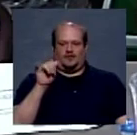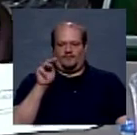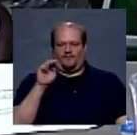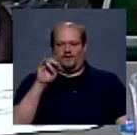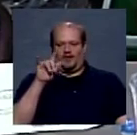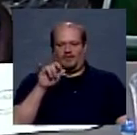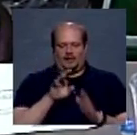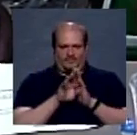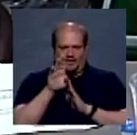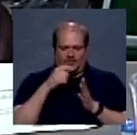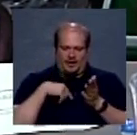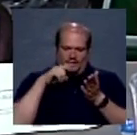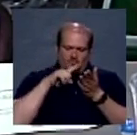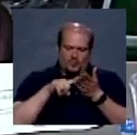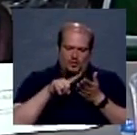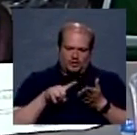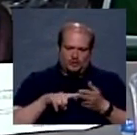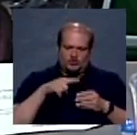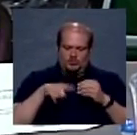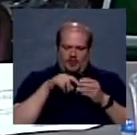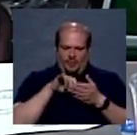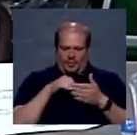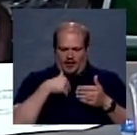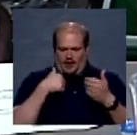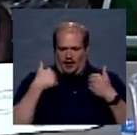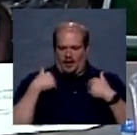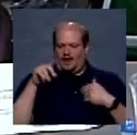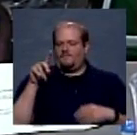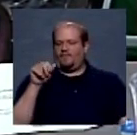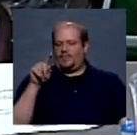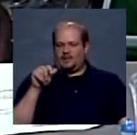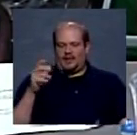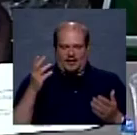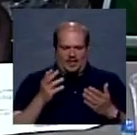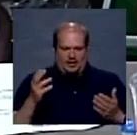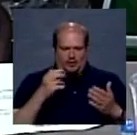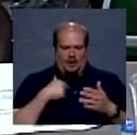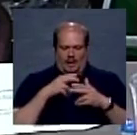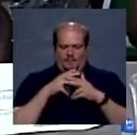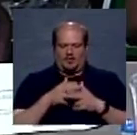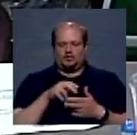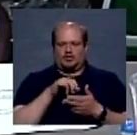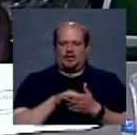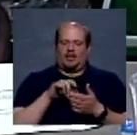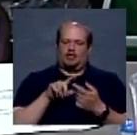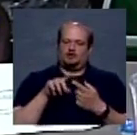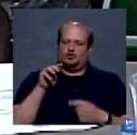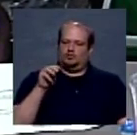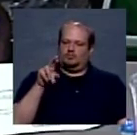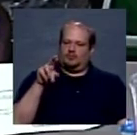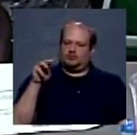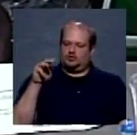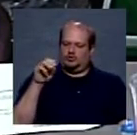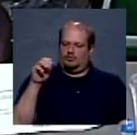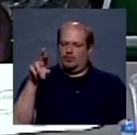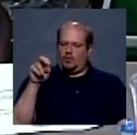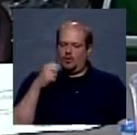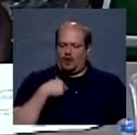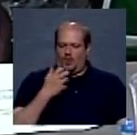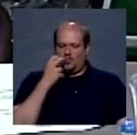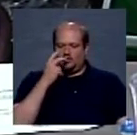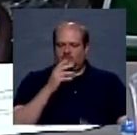some research on that, and I've got the data here. And I mentioned this to Mr. Moore, that I would like to see